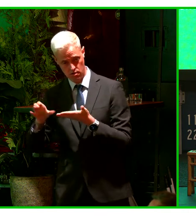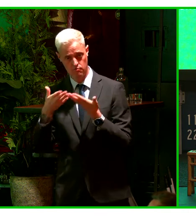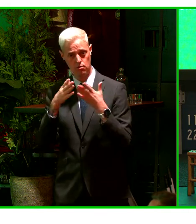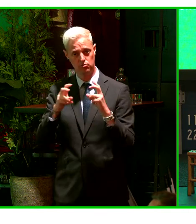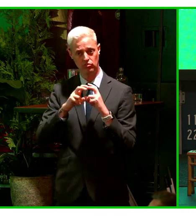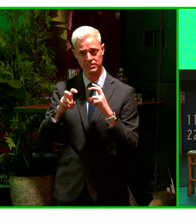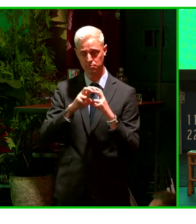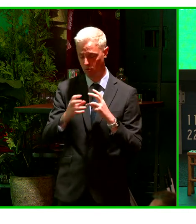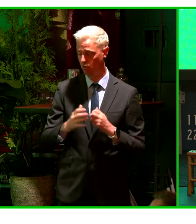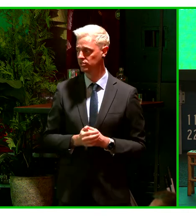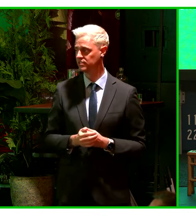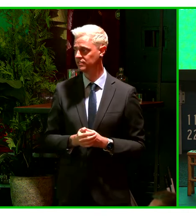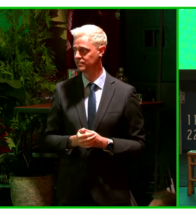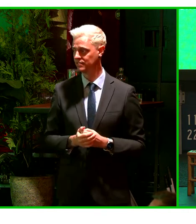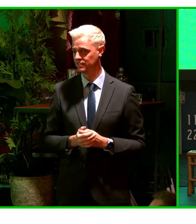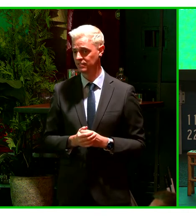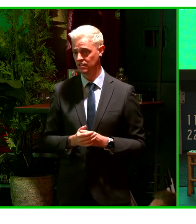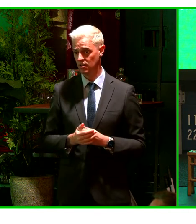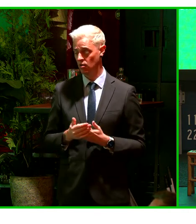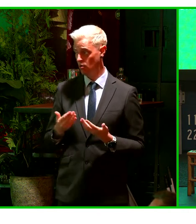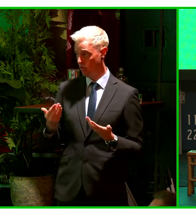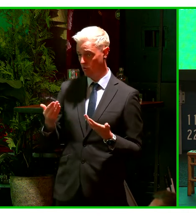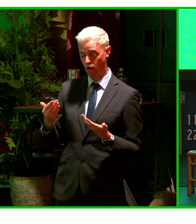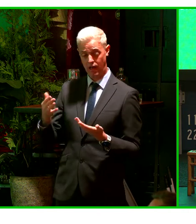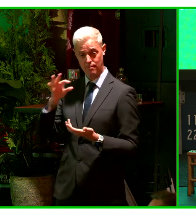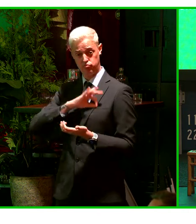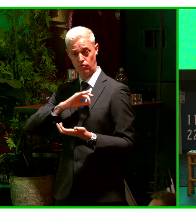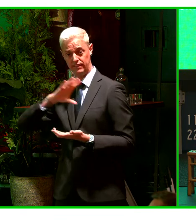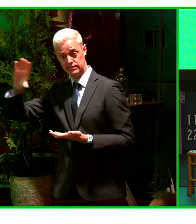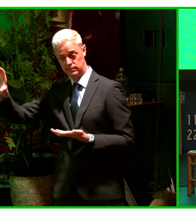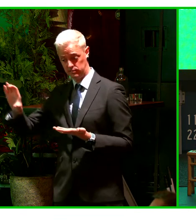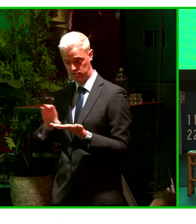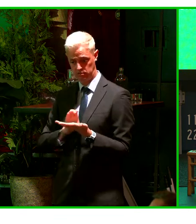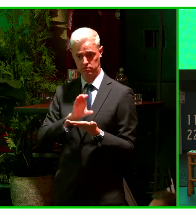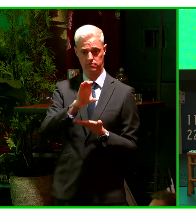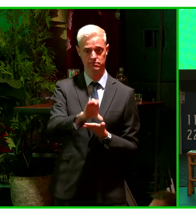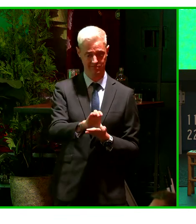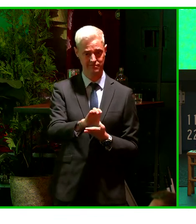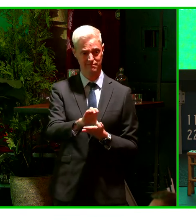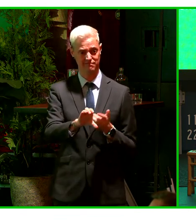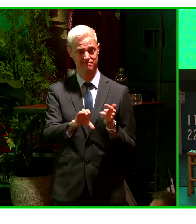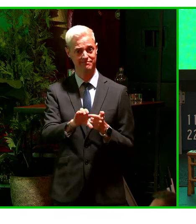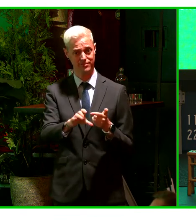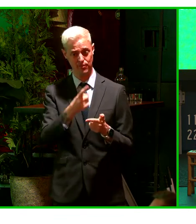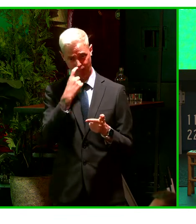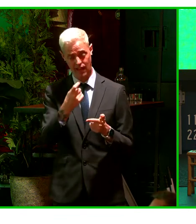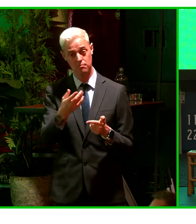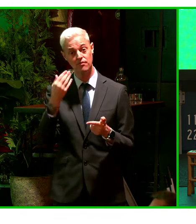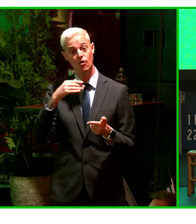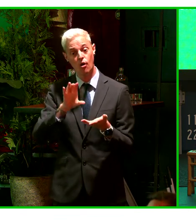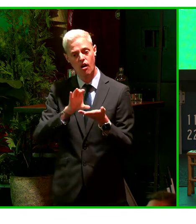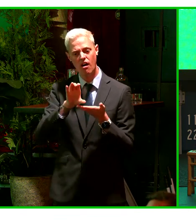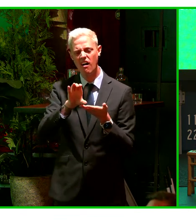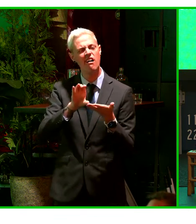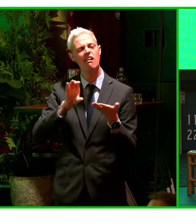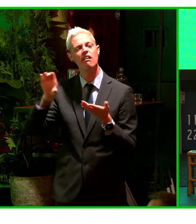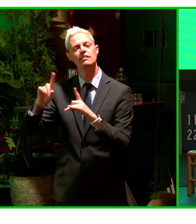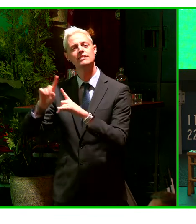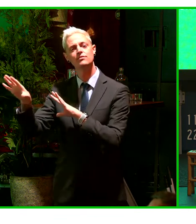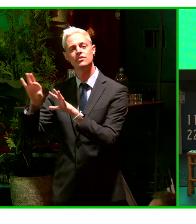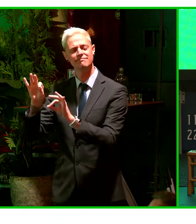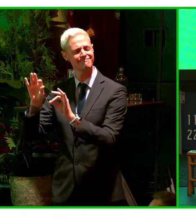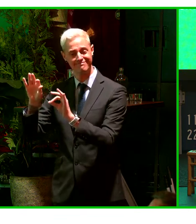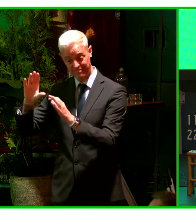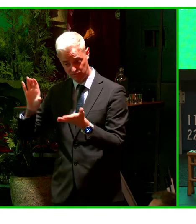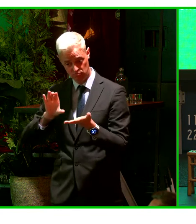where, quite frankly, we're reinvesting most of the profits in the service, not seeing them leave, as has been the case in the past. But also, you can't get